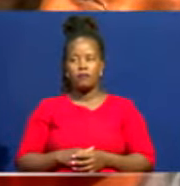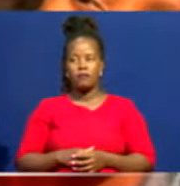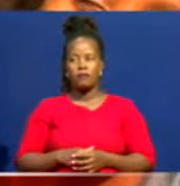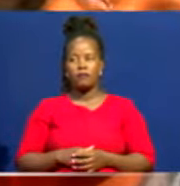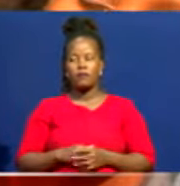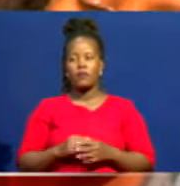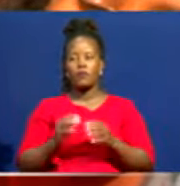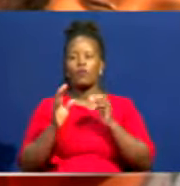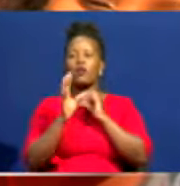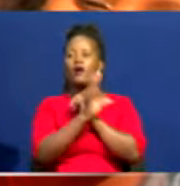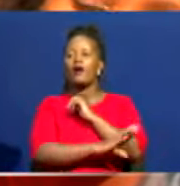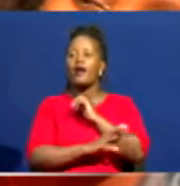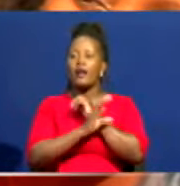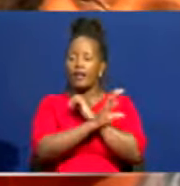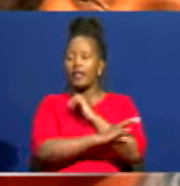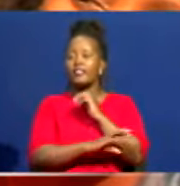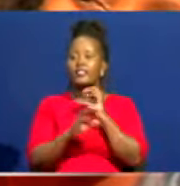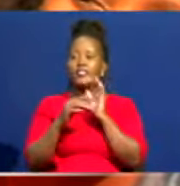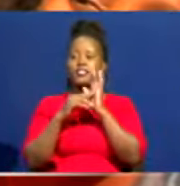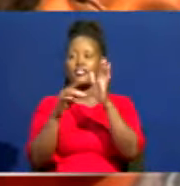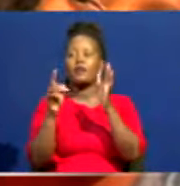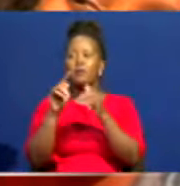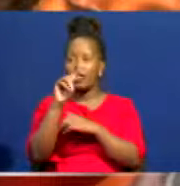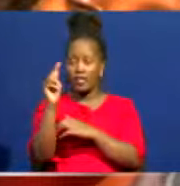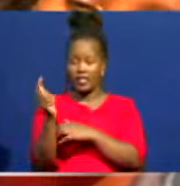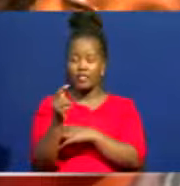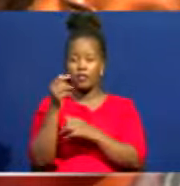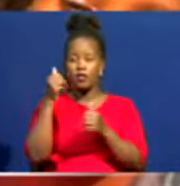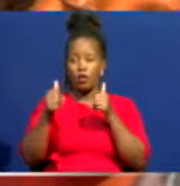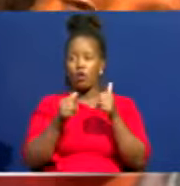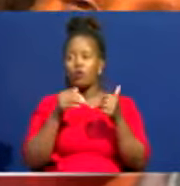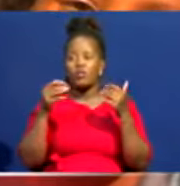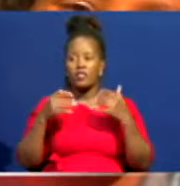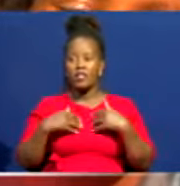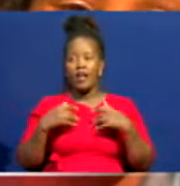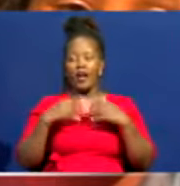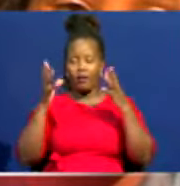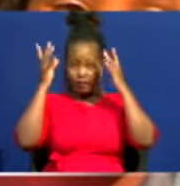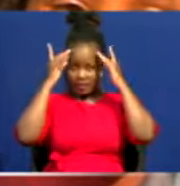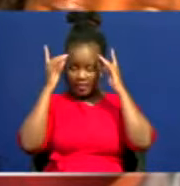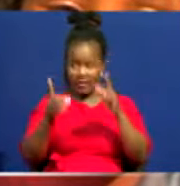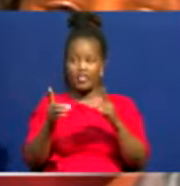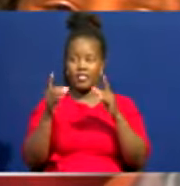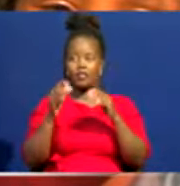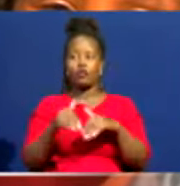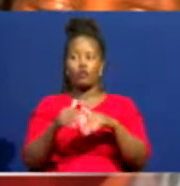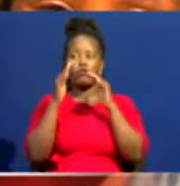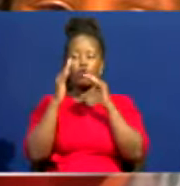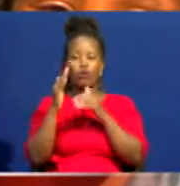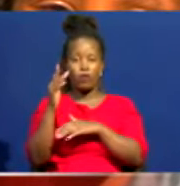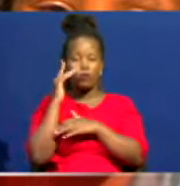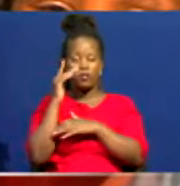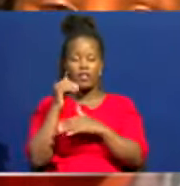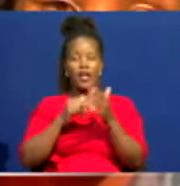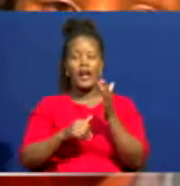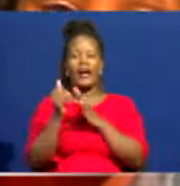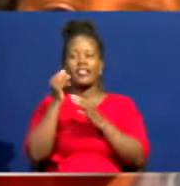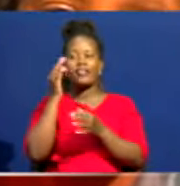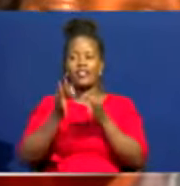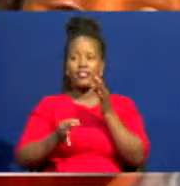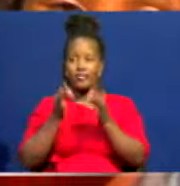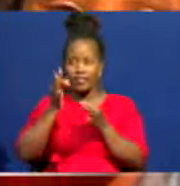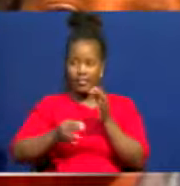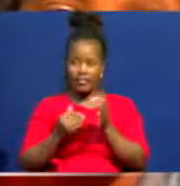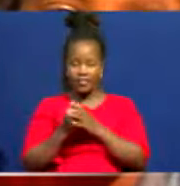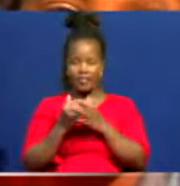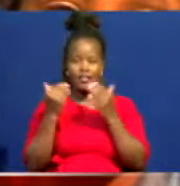A country such as Kenya that has chosen the path of the rule of law under the administration of justice, the